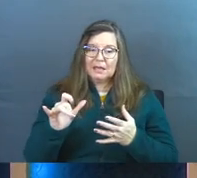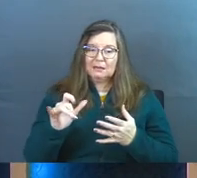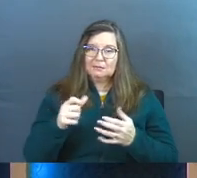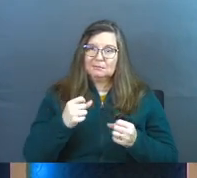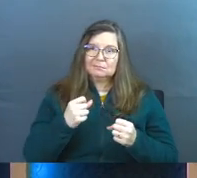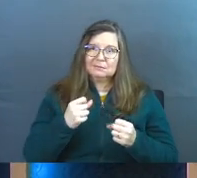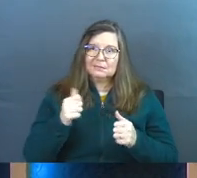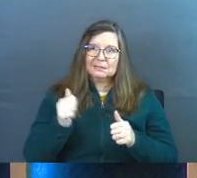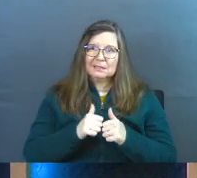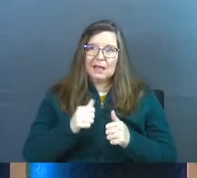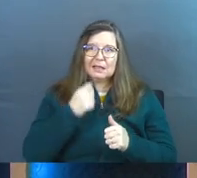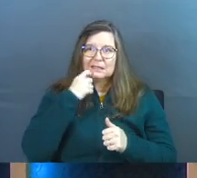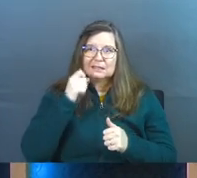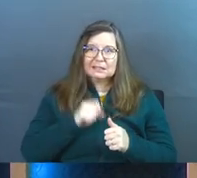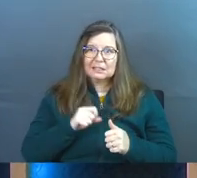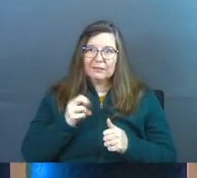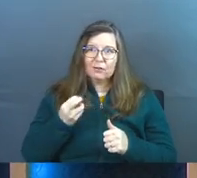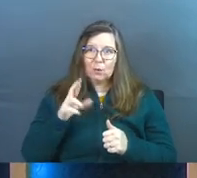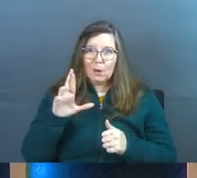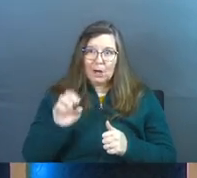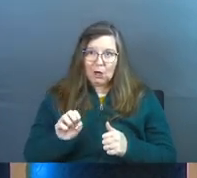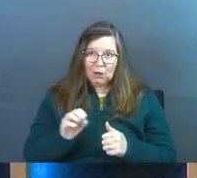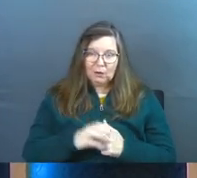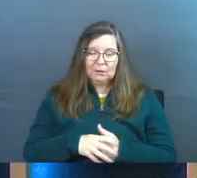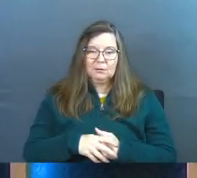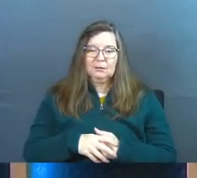solid silverware, okay?